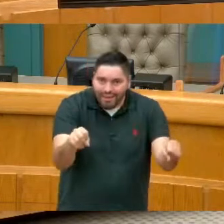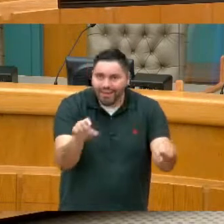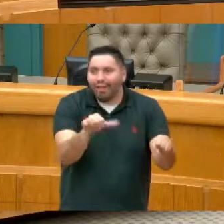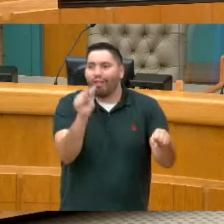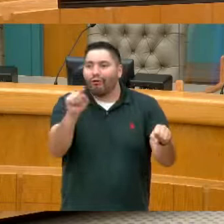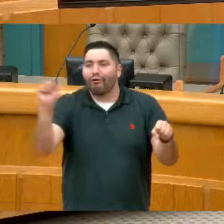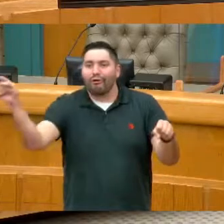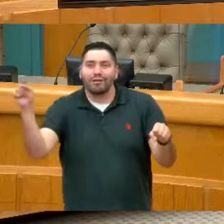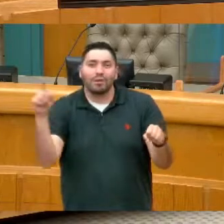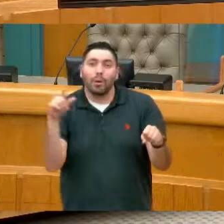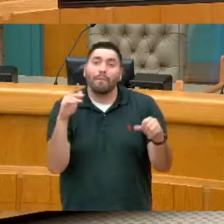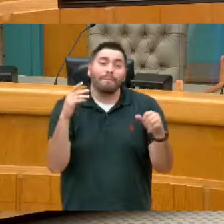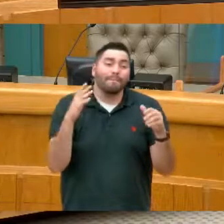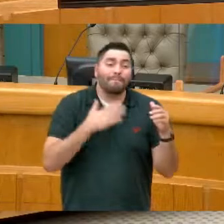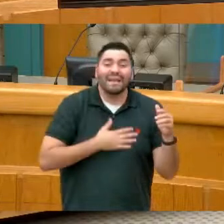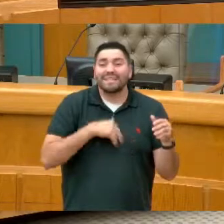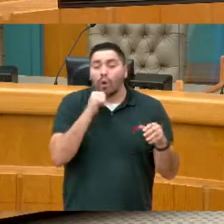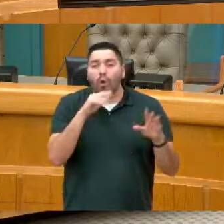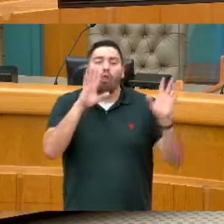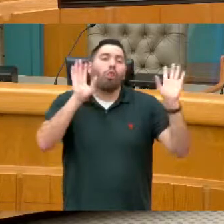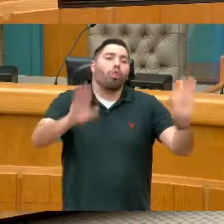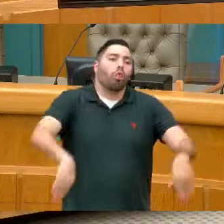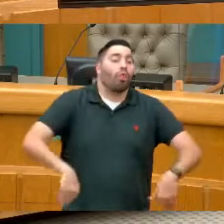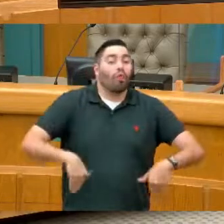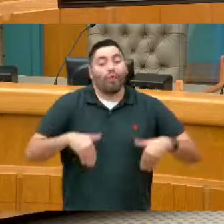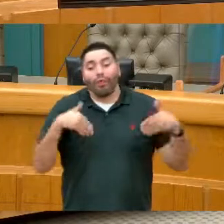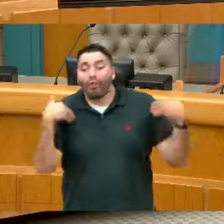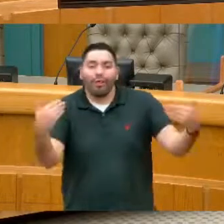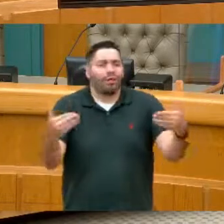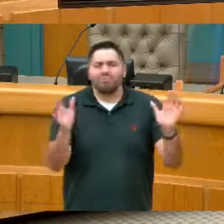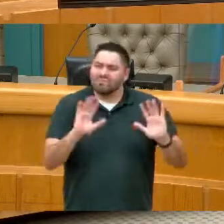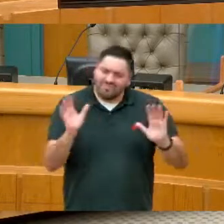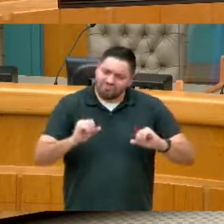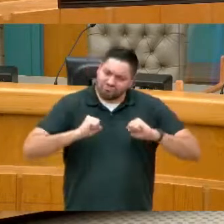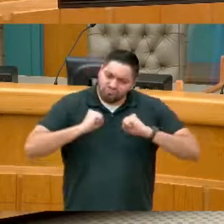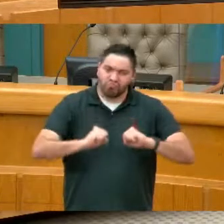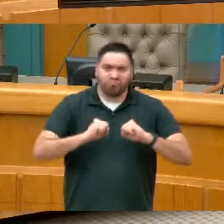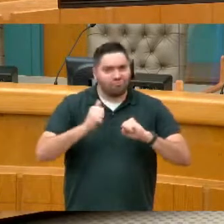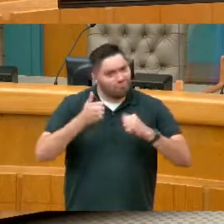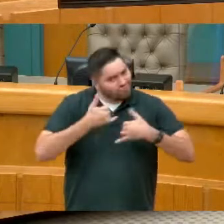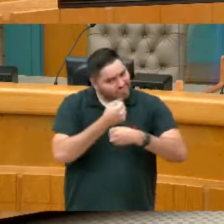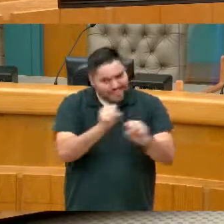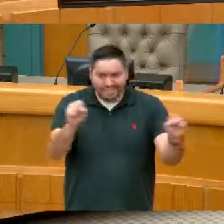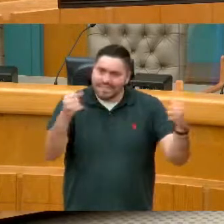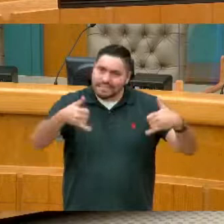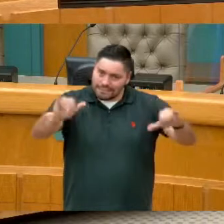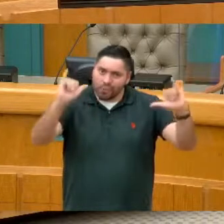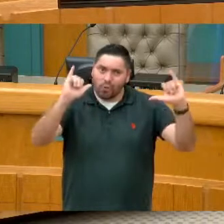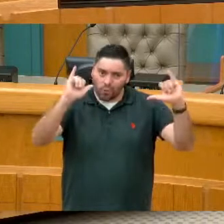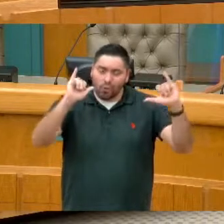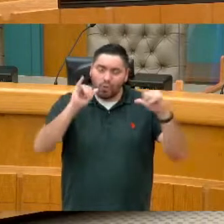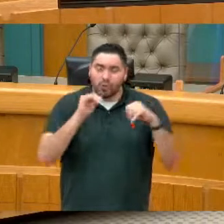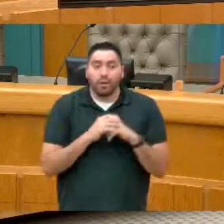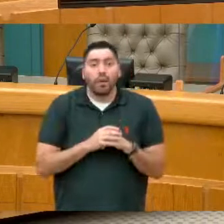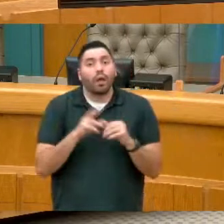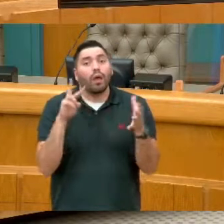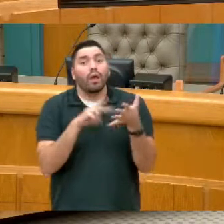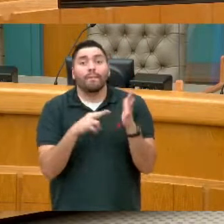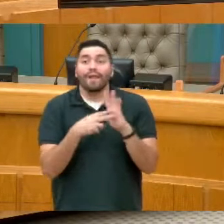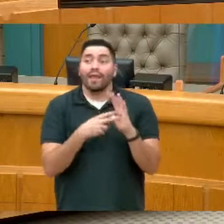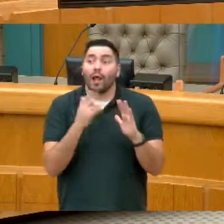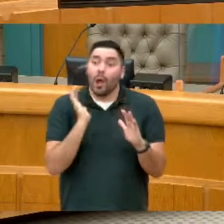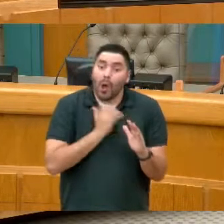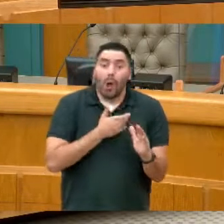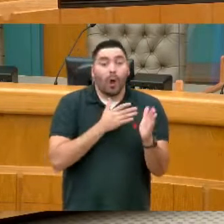some significant increases. And I think some of that is due to bars opening back up, but we're also